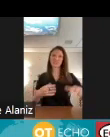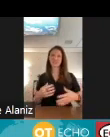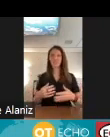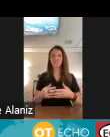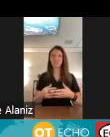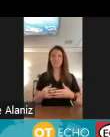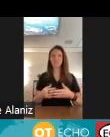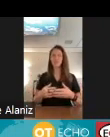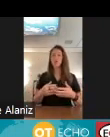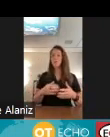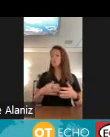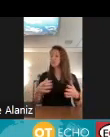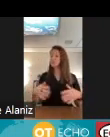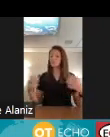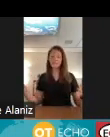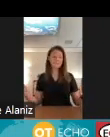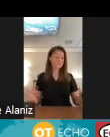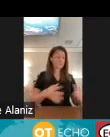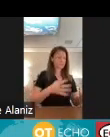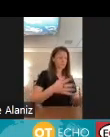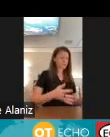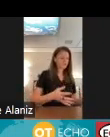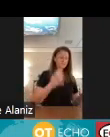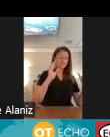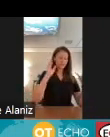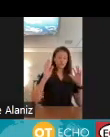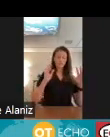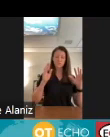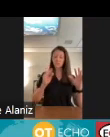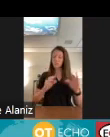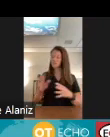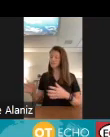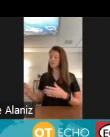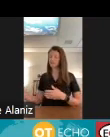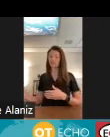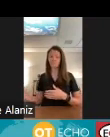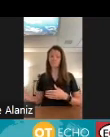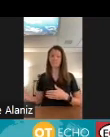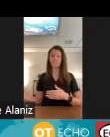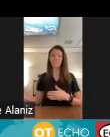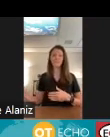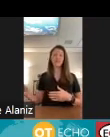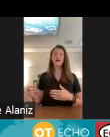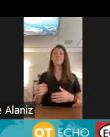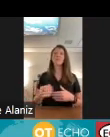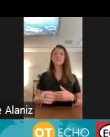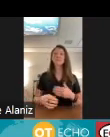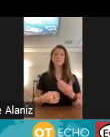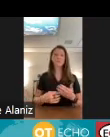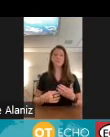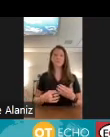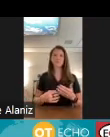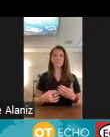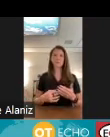as you're executing the task. Or if you're doing a recipe and you read the recipe and you're trying to remember those things as you're implementing it. That's